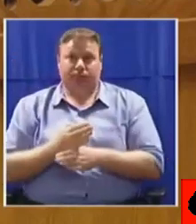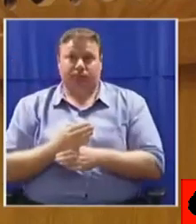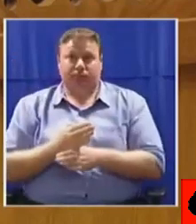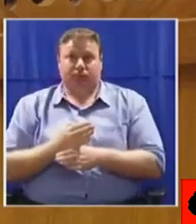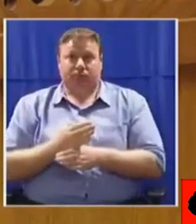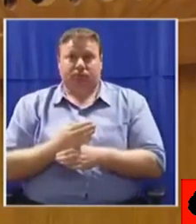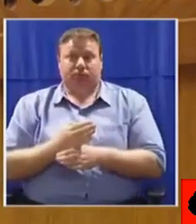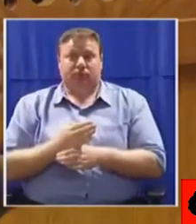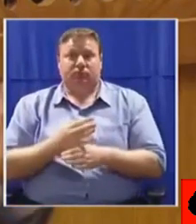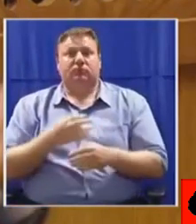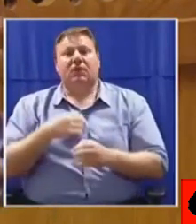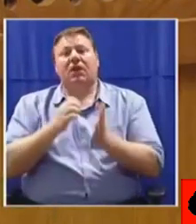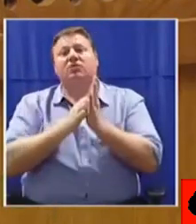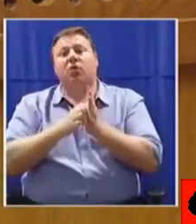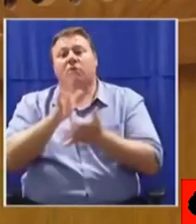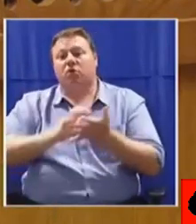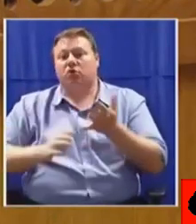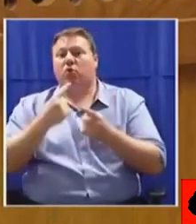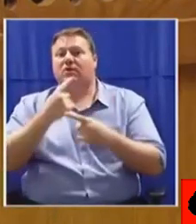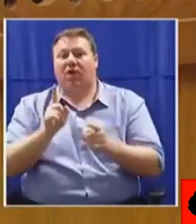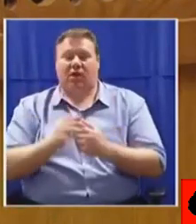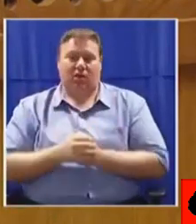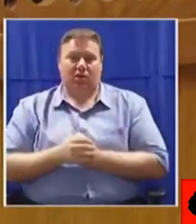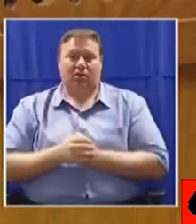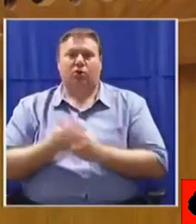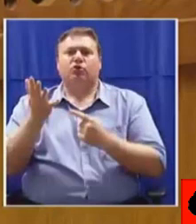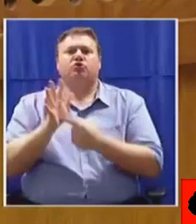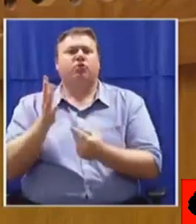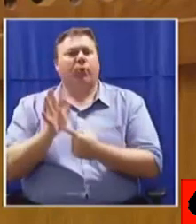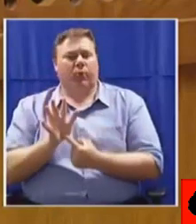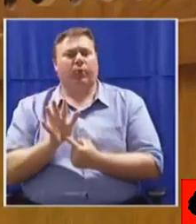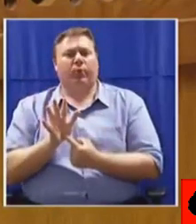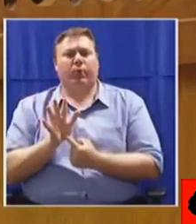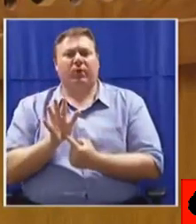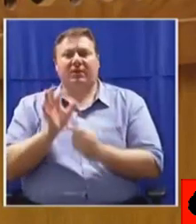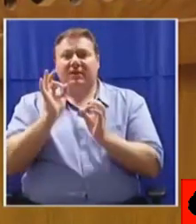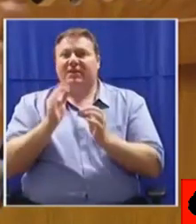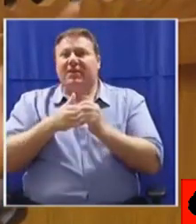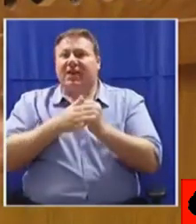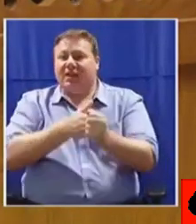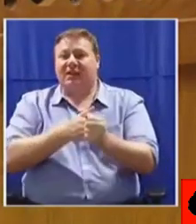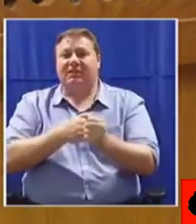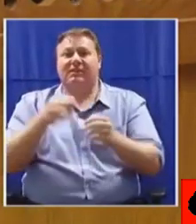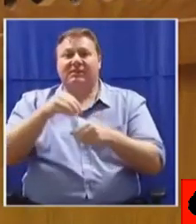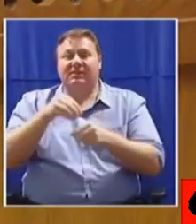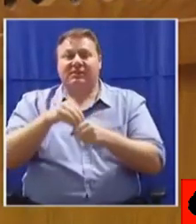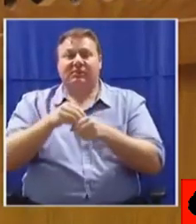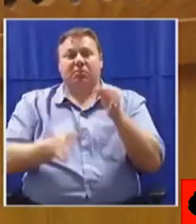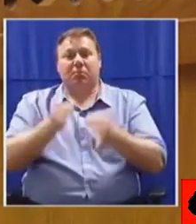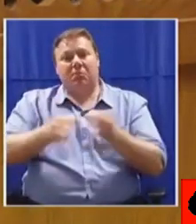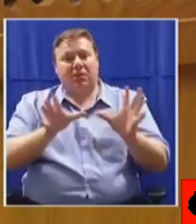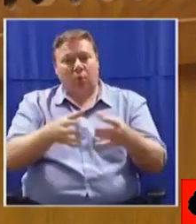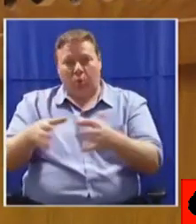here that just shows how even leaders of various political parties